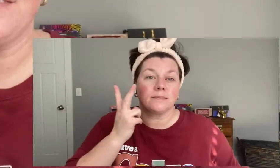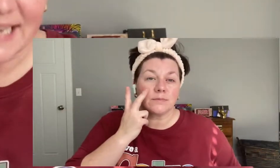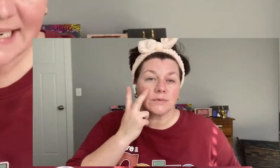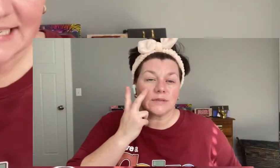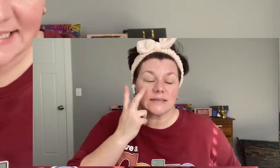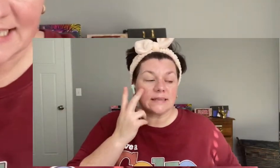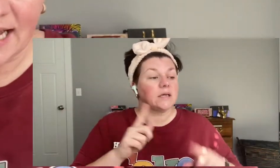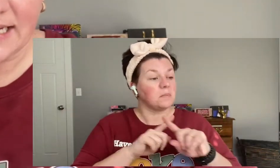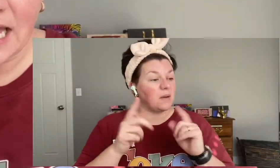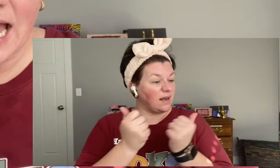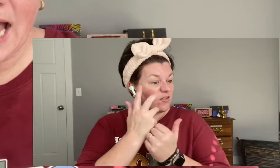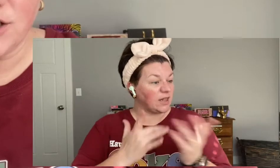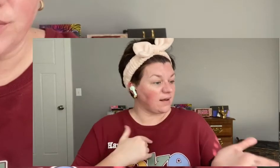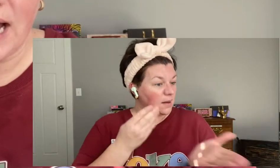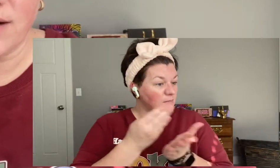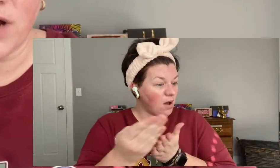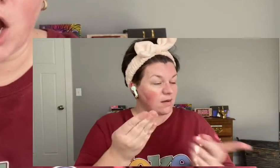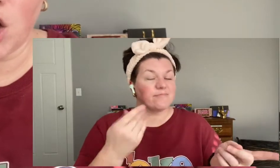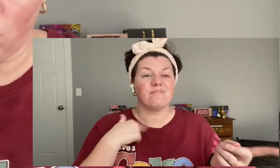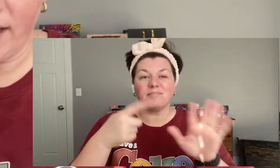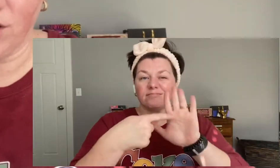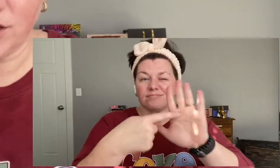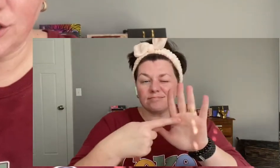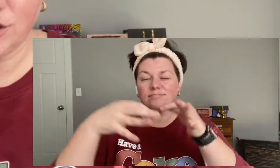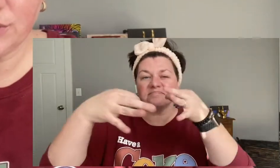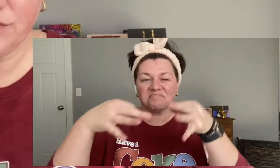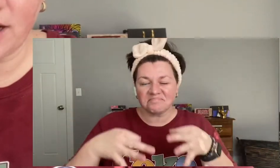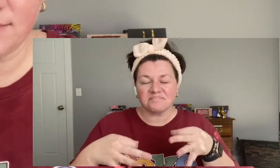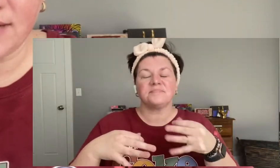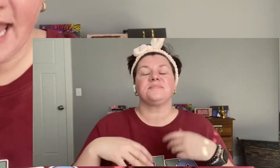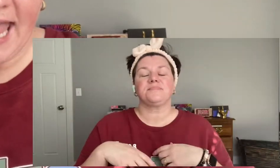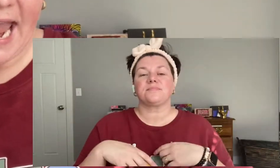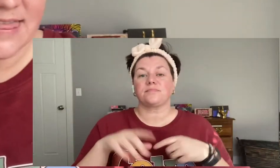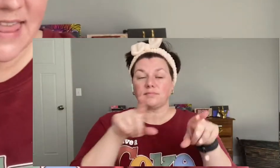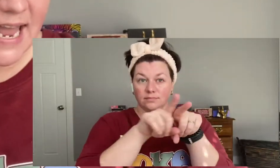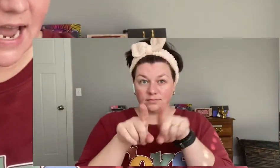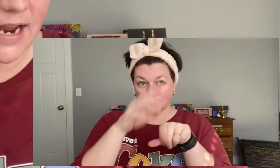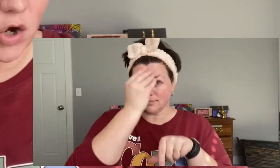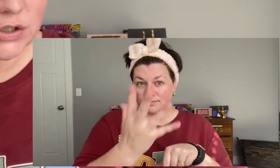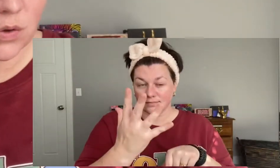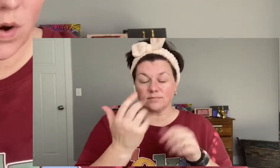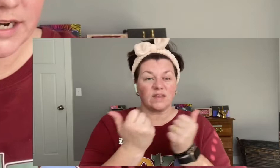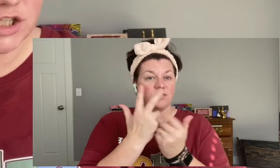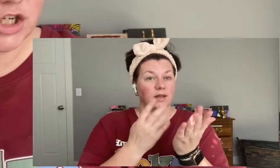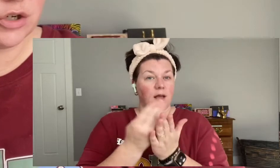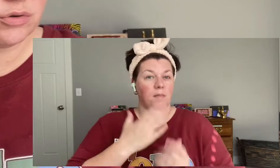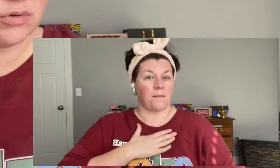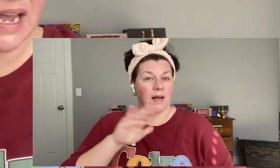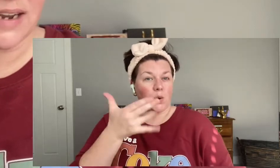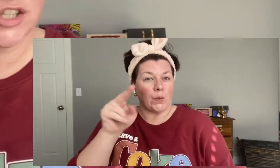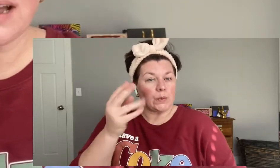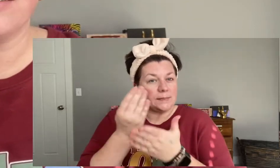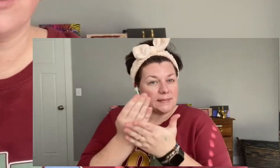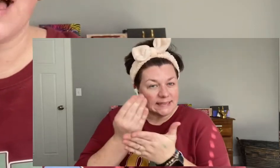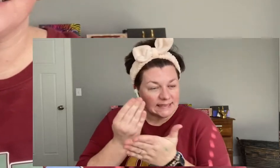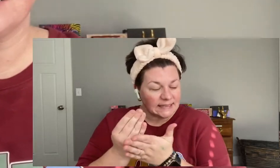have yet to decide. I do have quite a lot to choose from. And then I also wanted to,